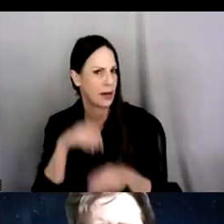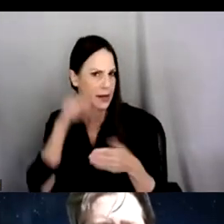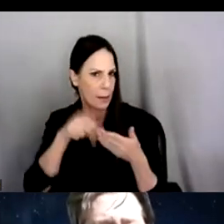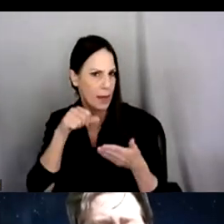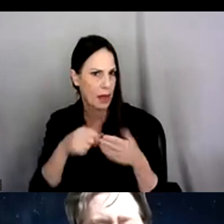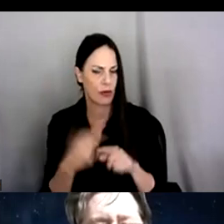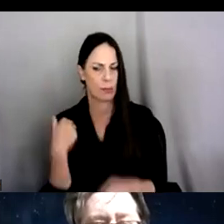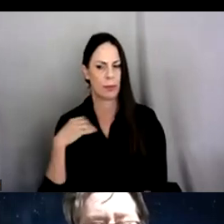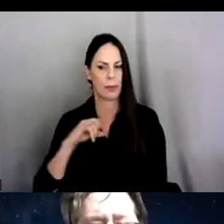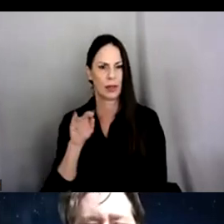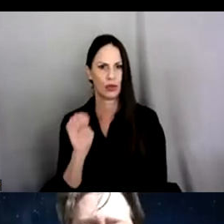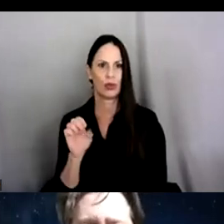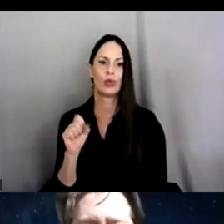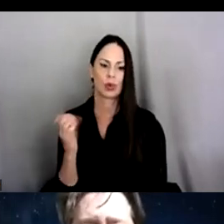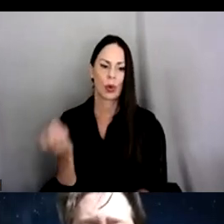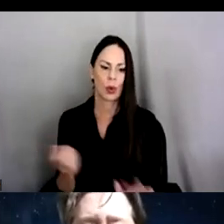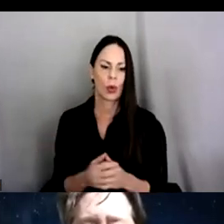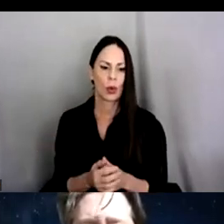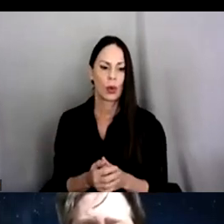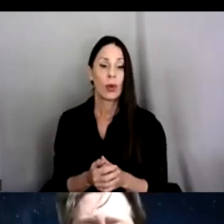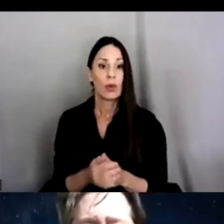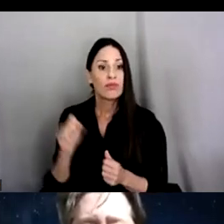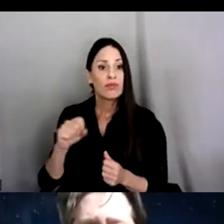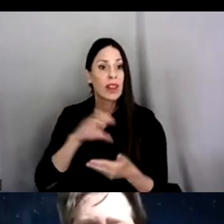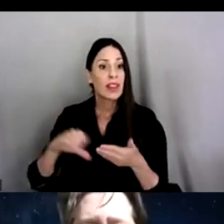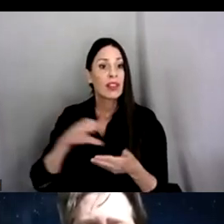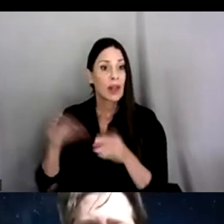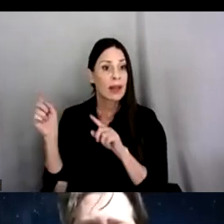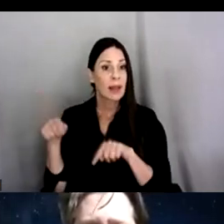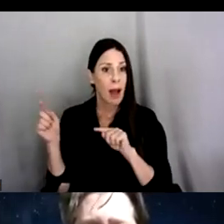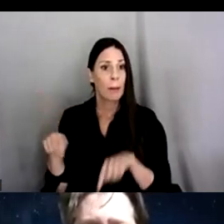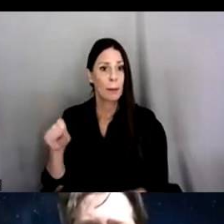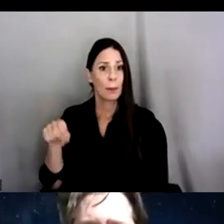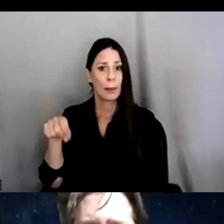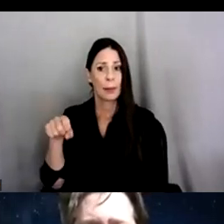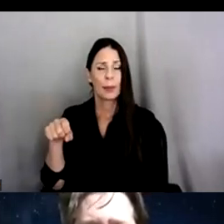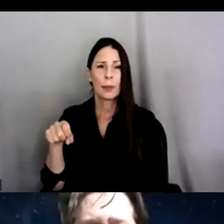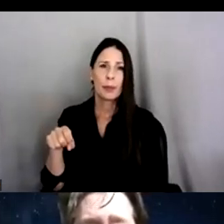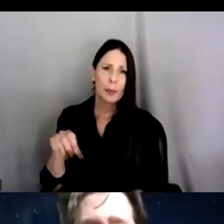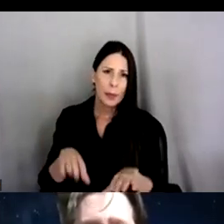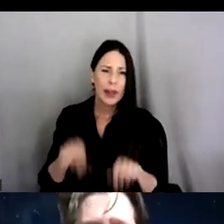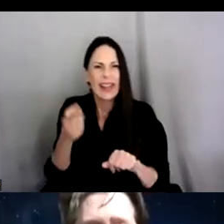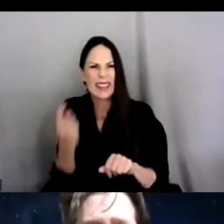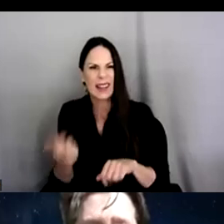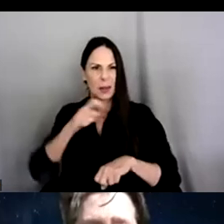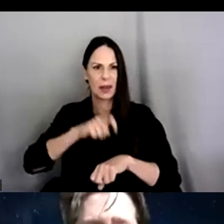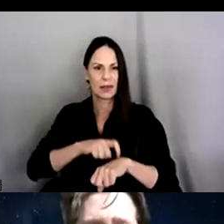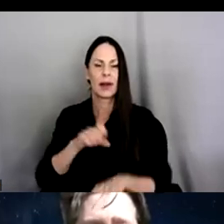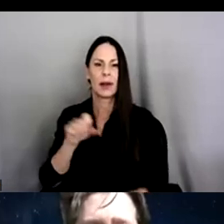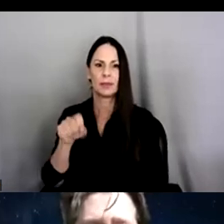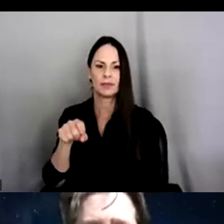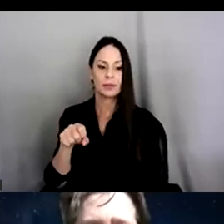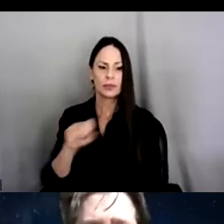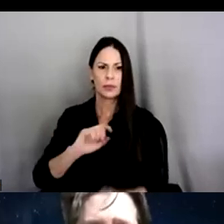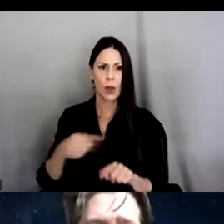think. So they do come, and it does take a little bit of time. When I first